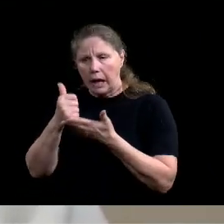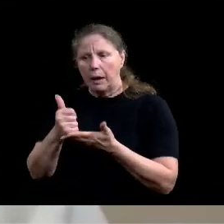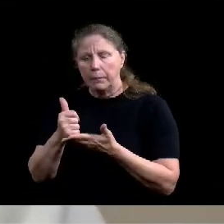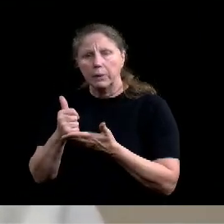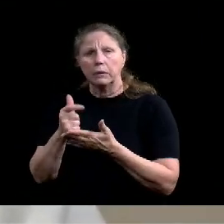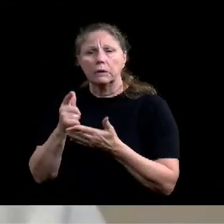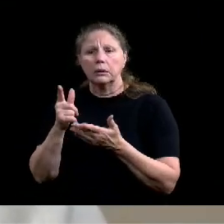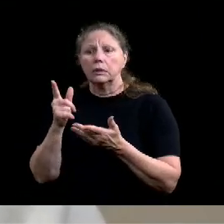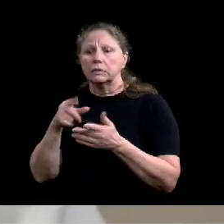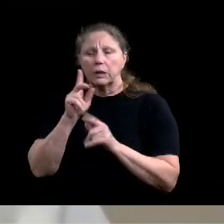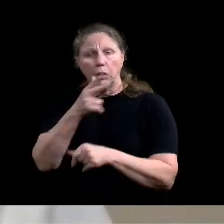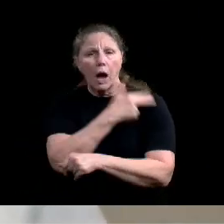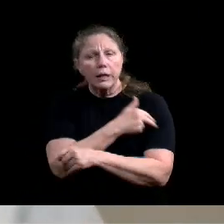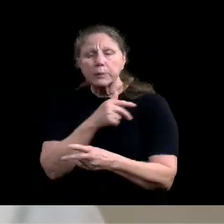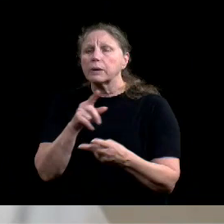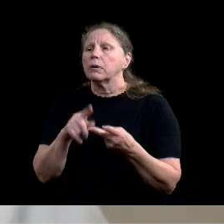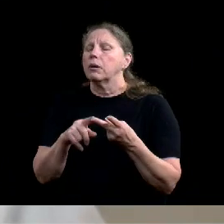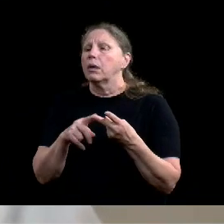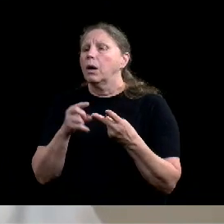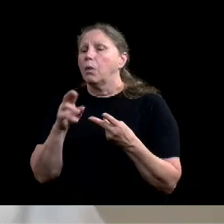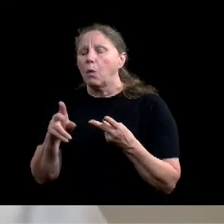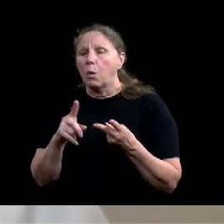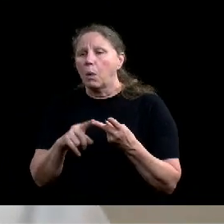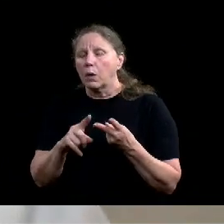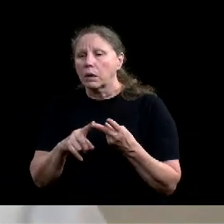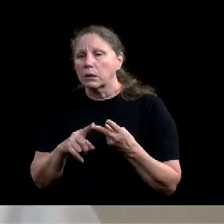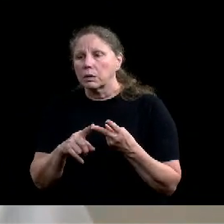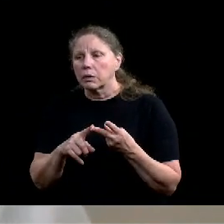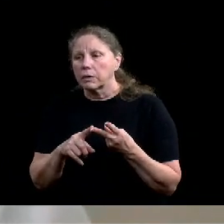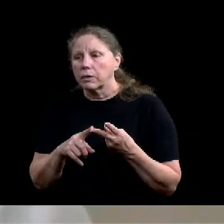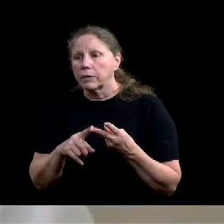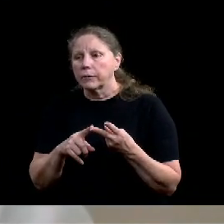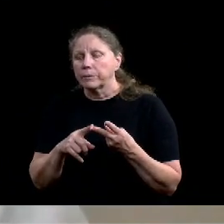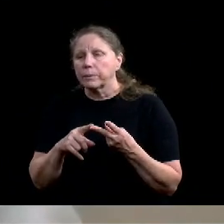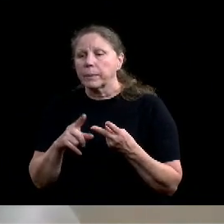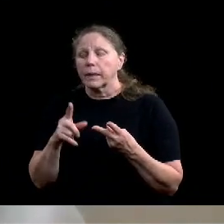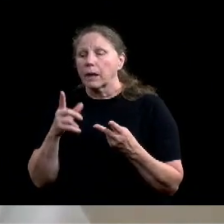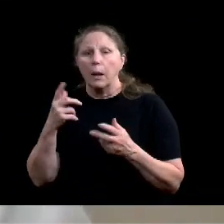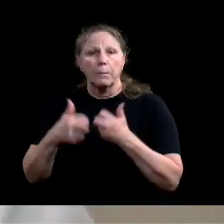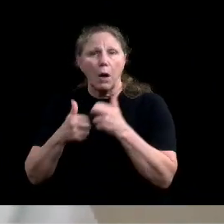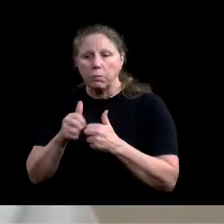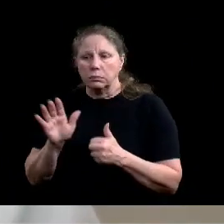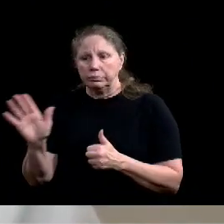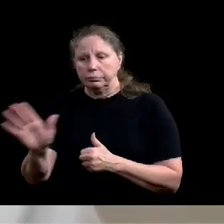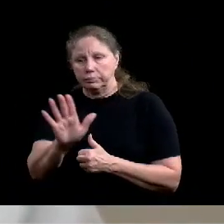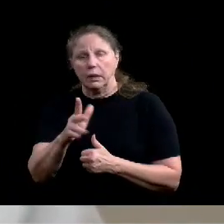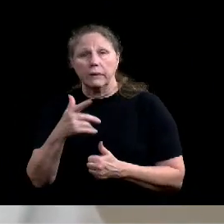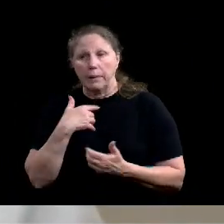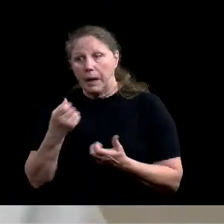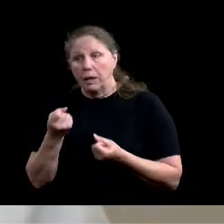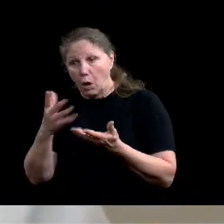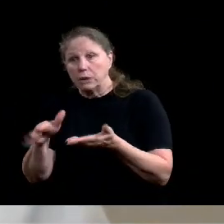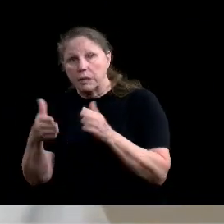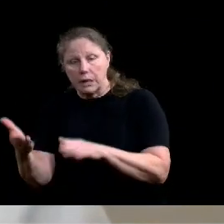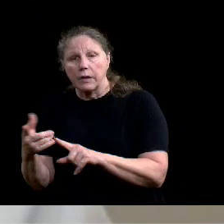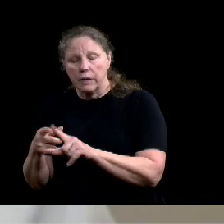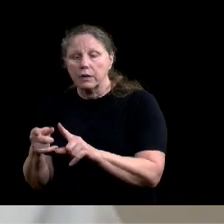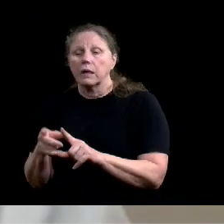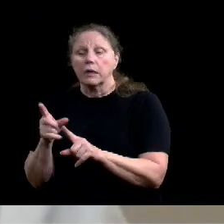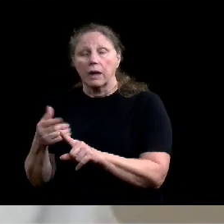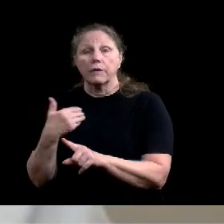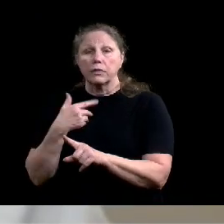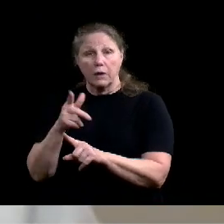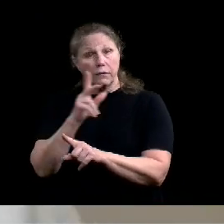death of their own, complications and death of their own. So if you're a patient who has cirrhosis of the liver,